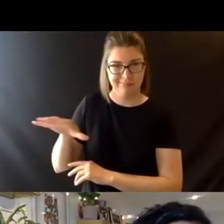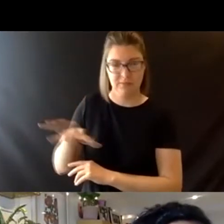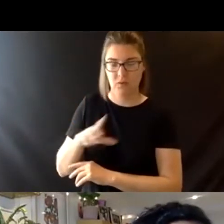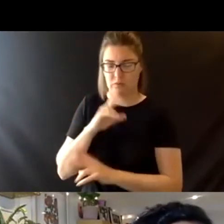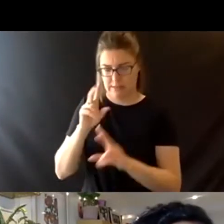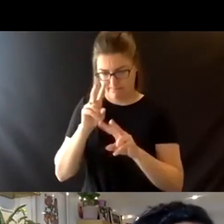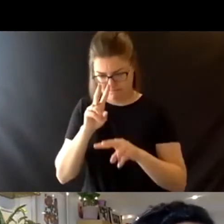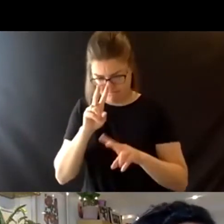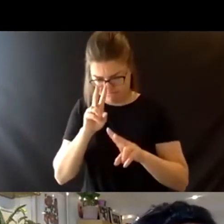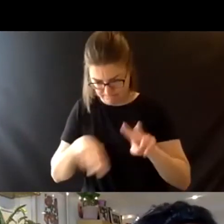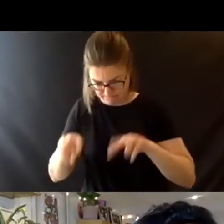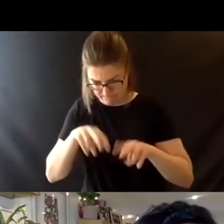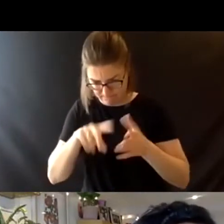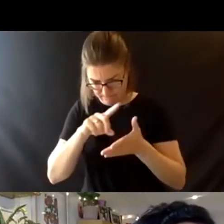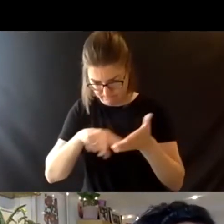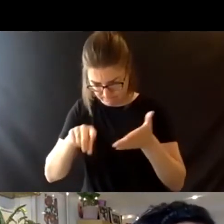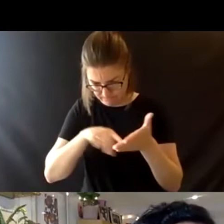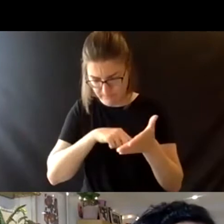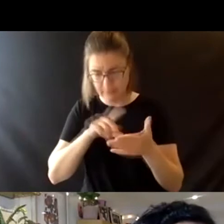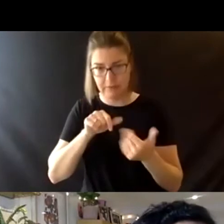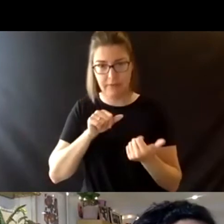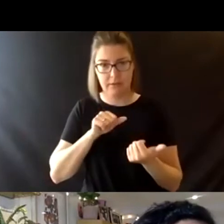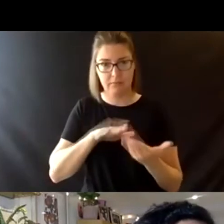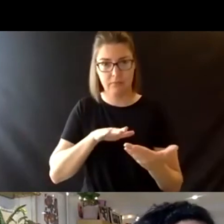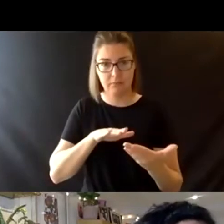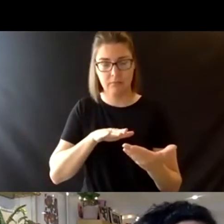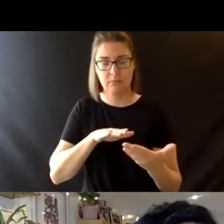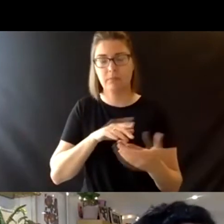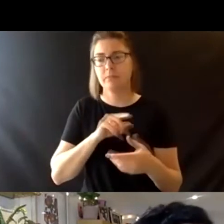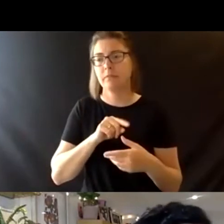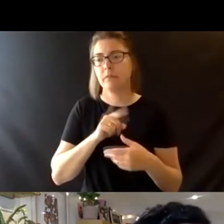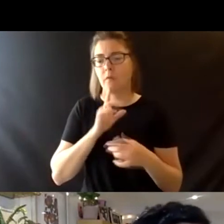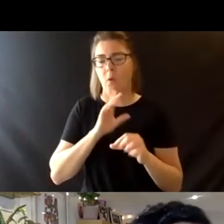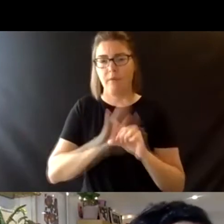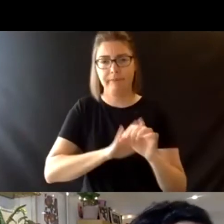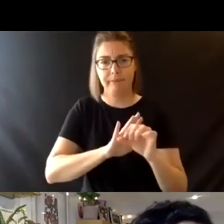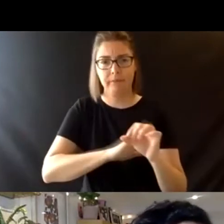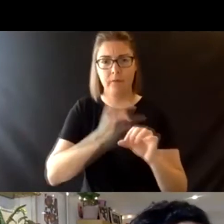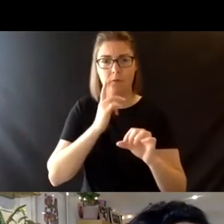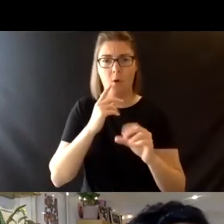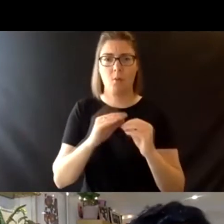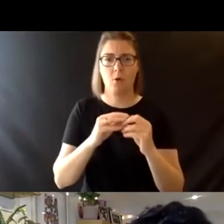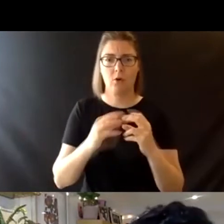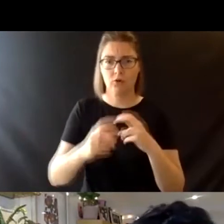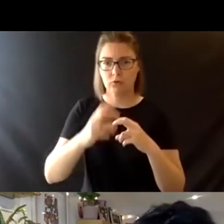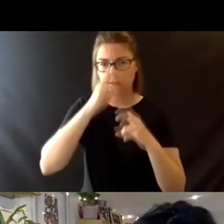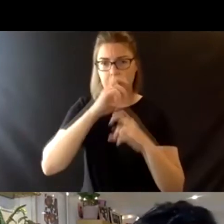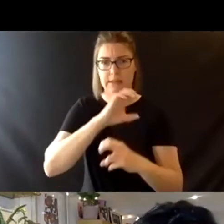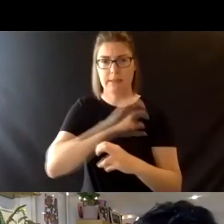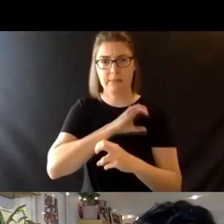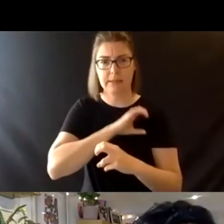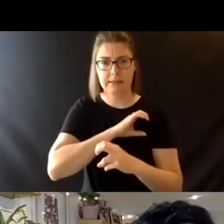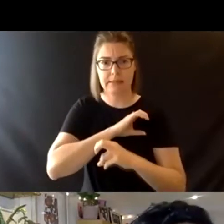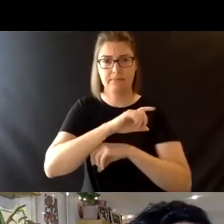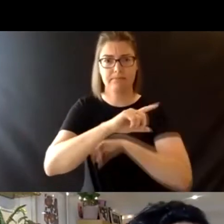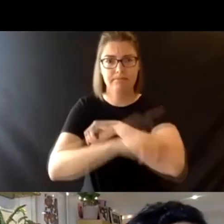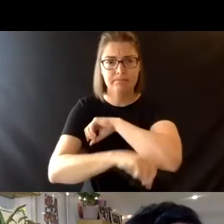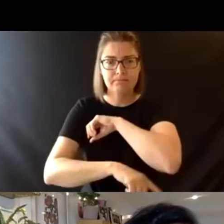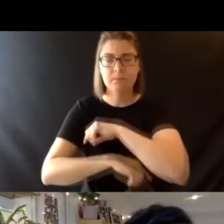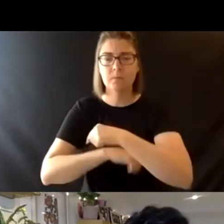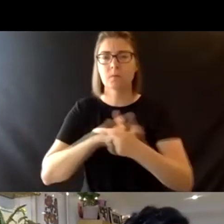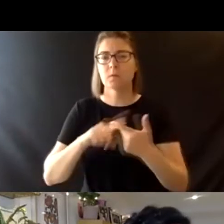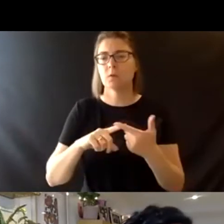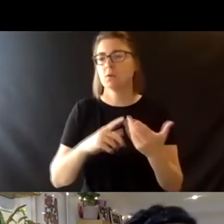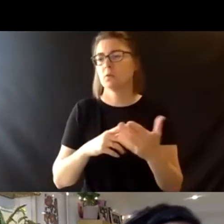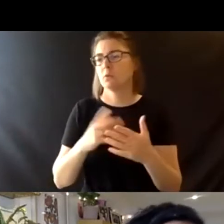critical of the movement of, you know, pushing for harsher policing sentences to, you know, folks who